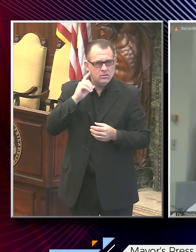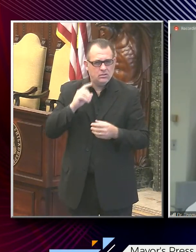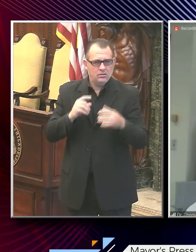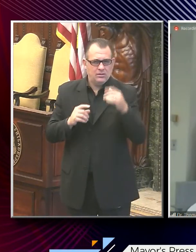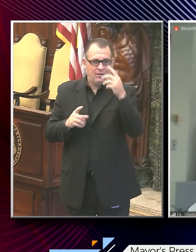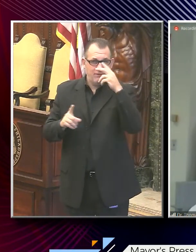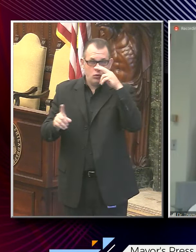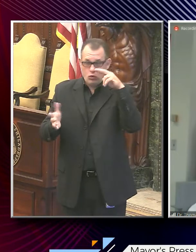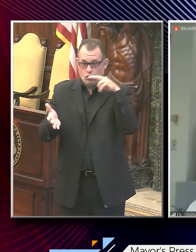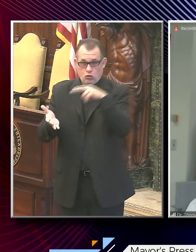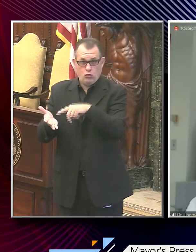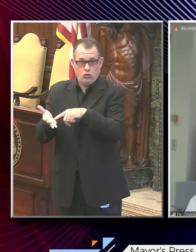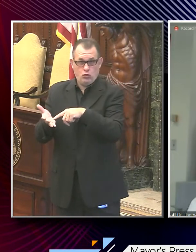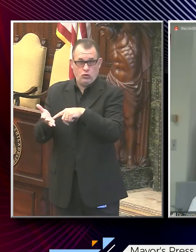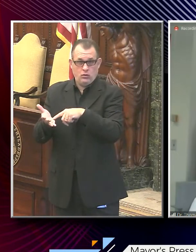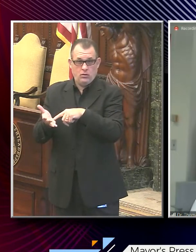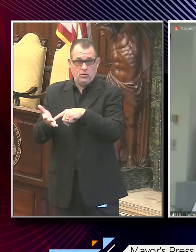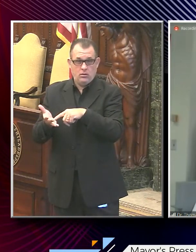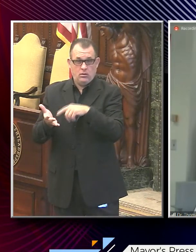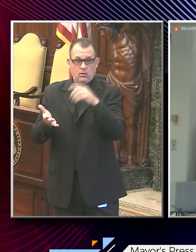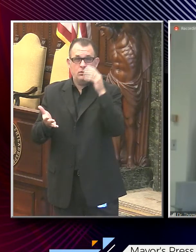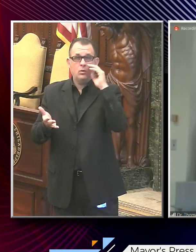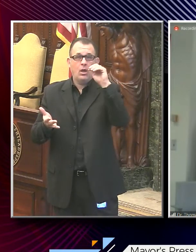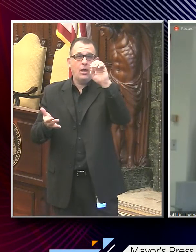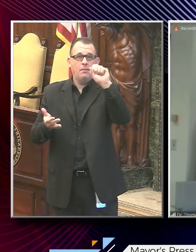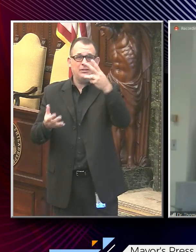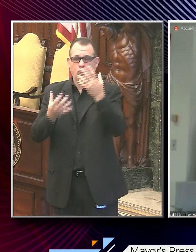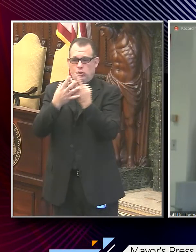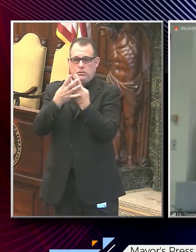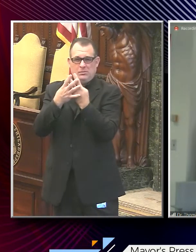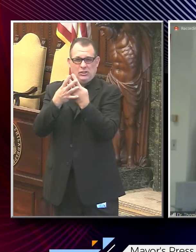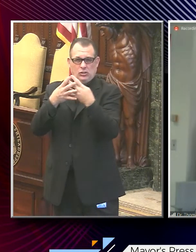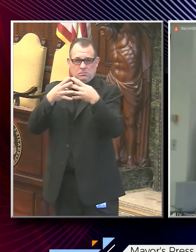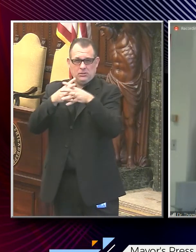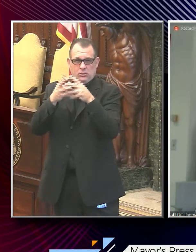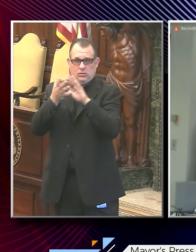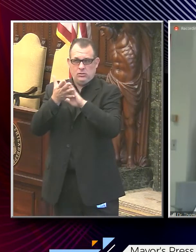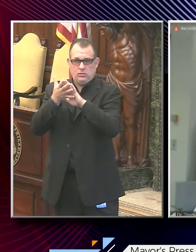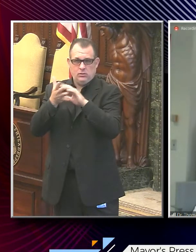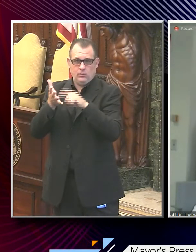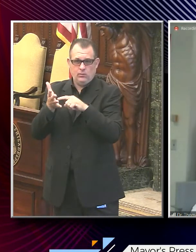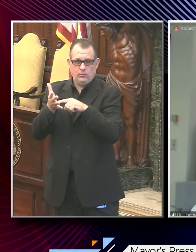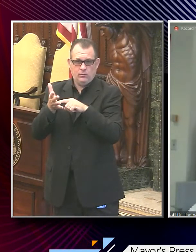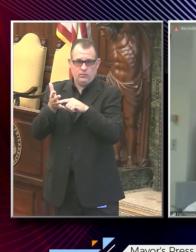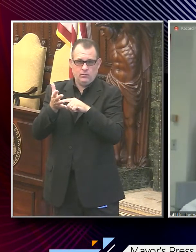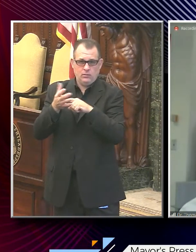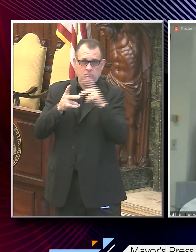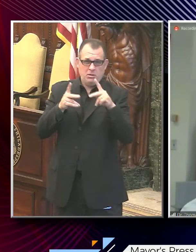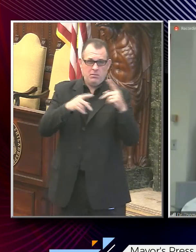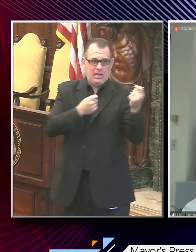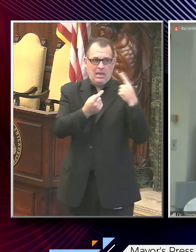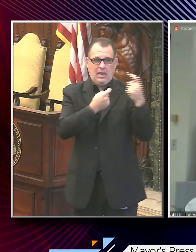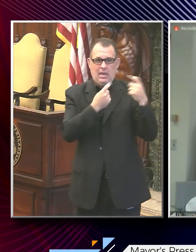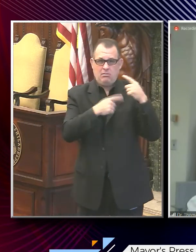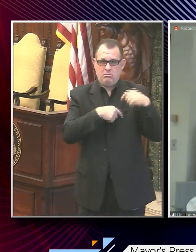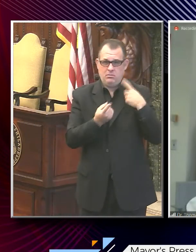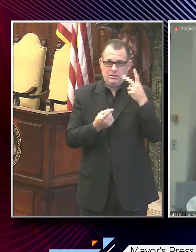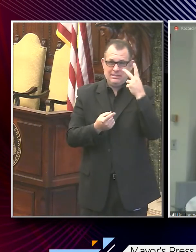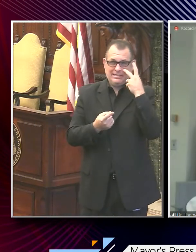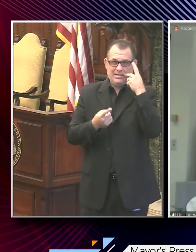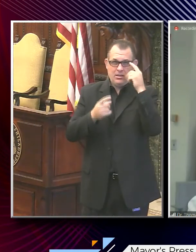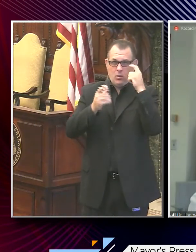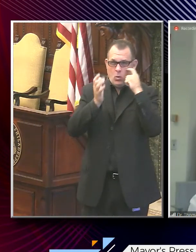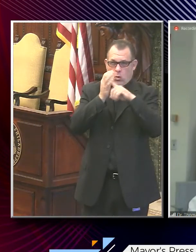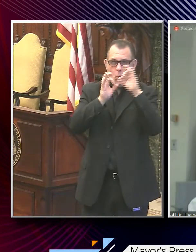a mesh, some of the mesh gaiters, which is what that study raised questions about, you can actually see holes in